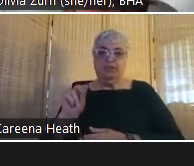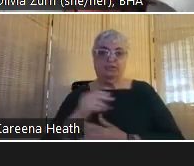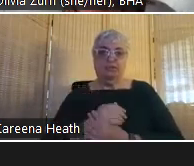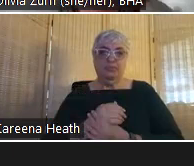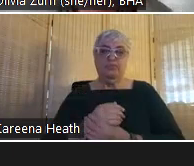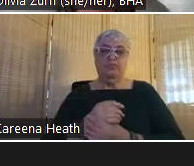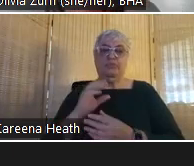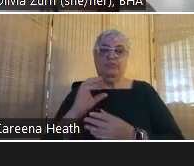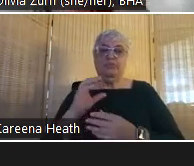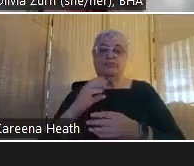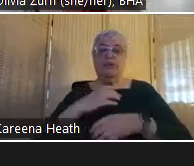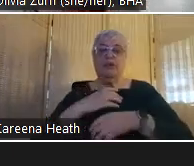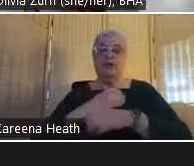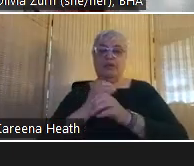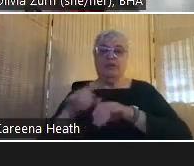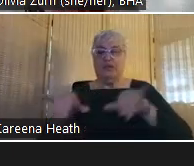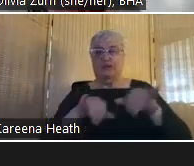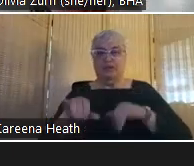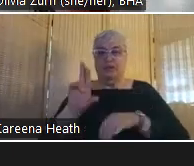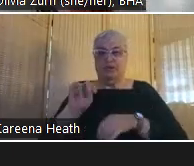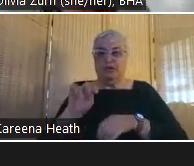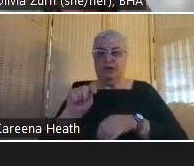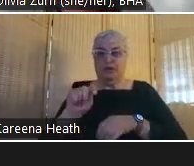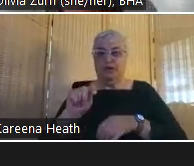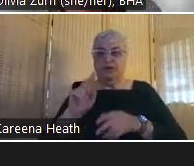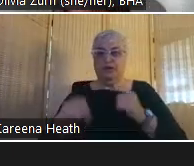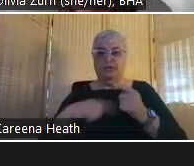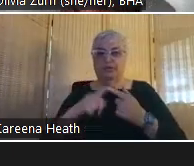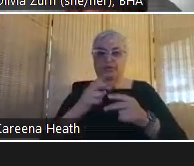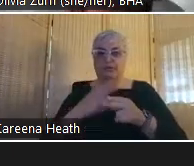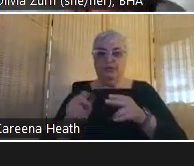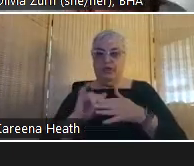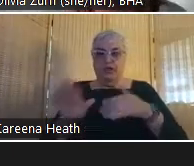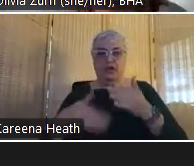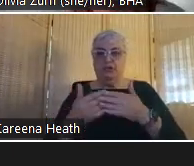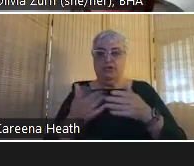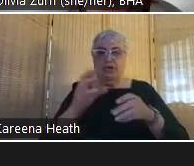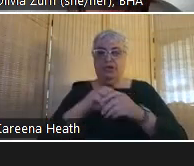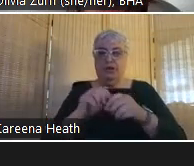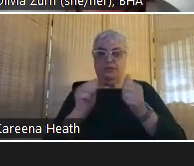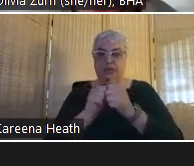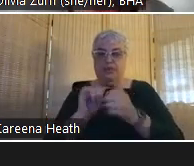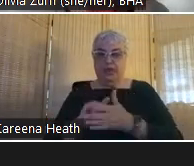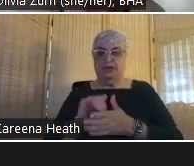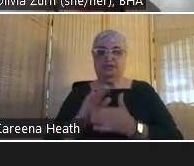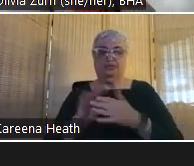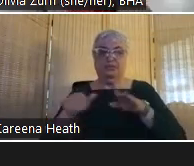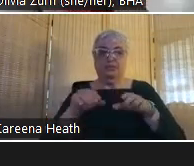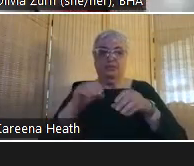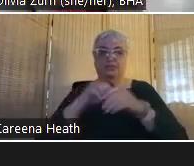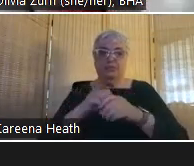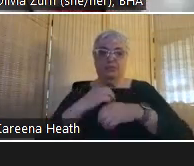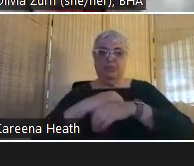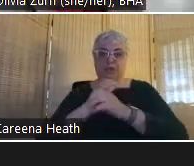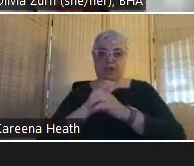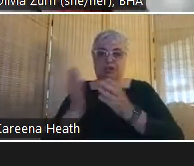crisis stabilization unit. So if it seems short when I get to that, it's because these are also included. So a walk-in crisis services